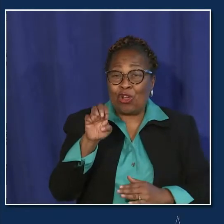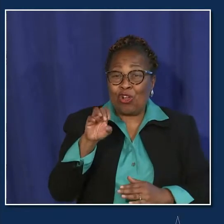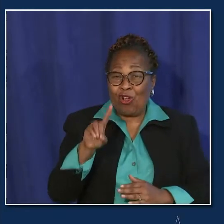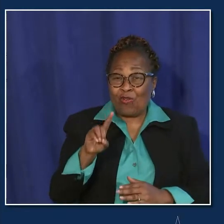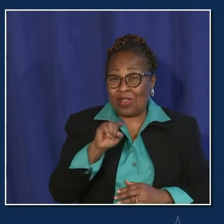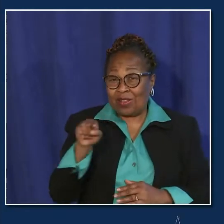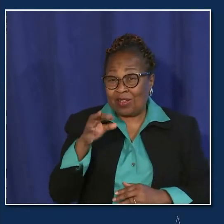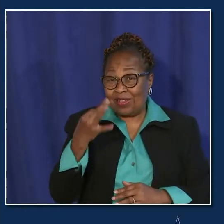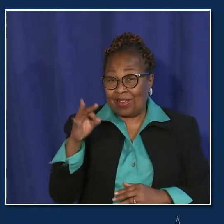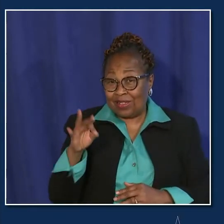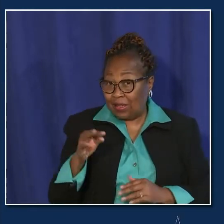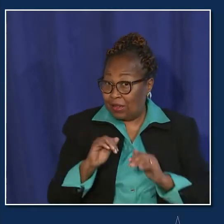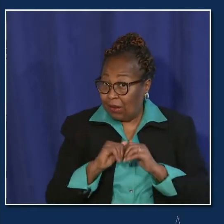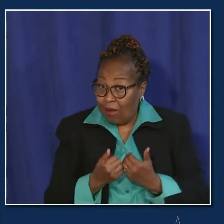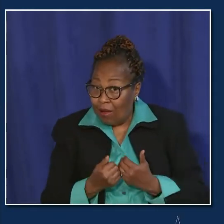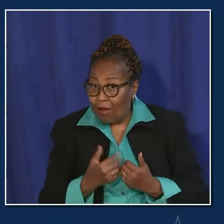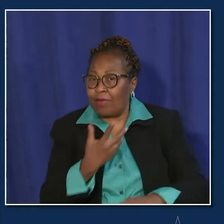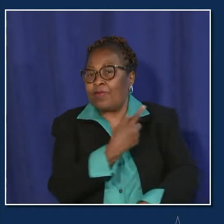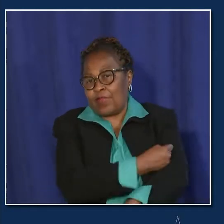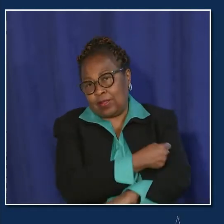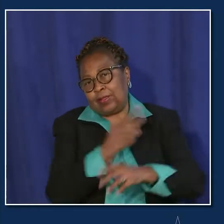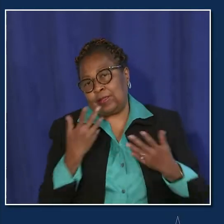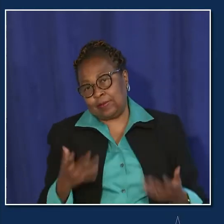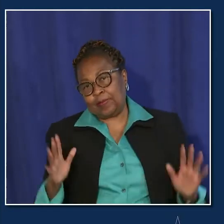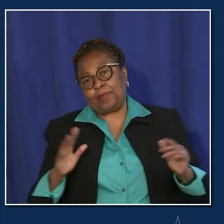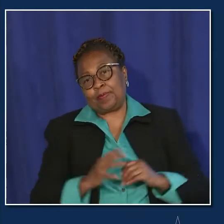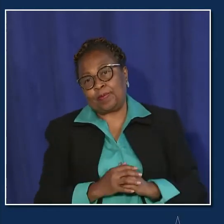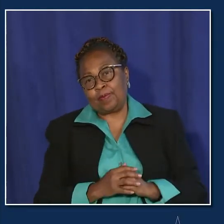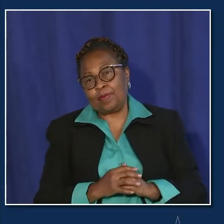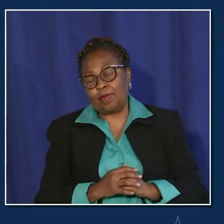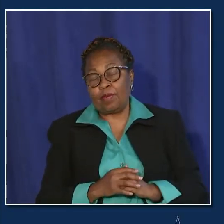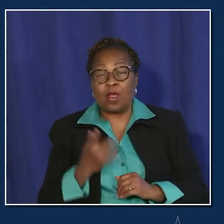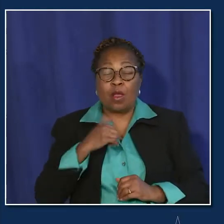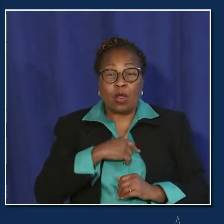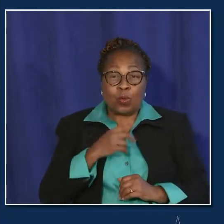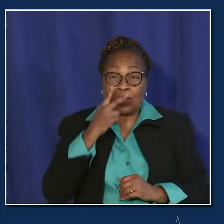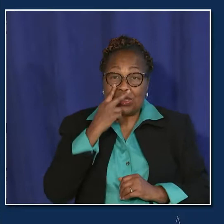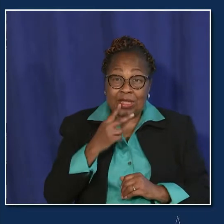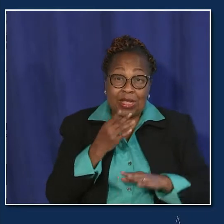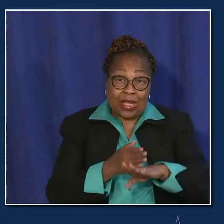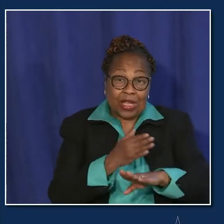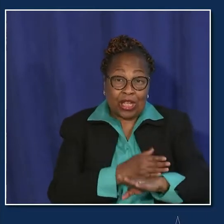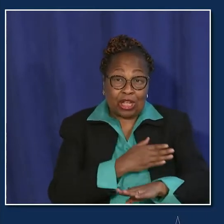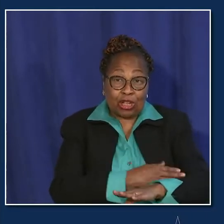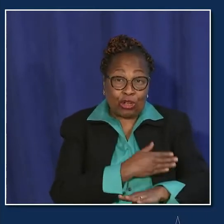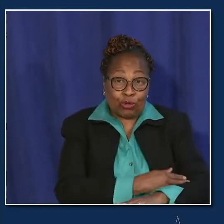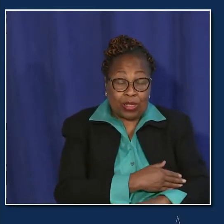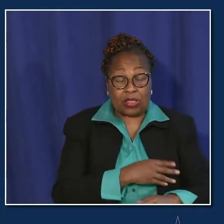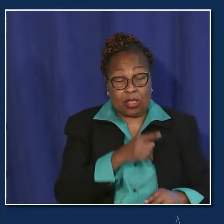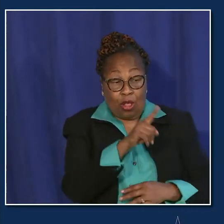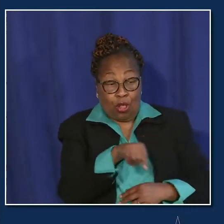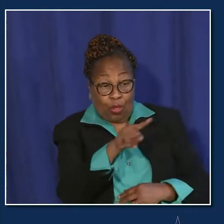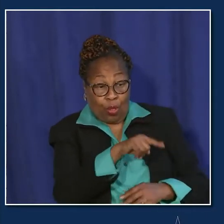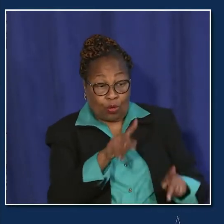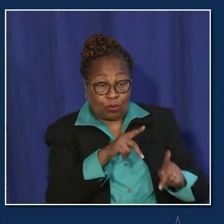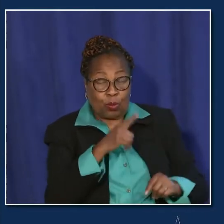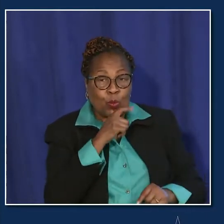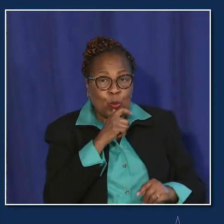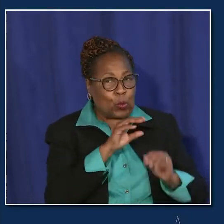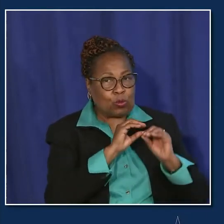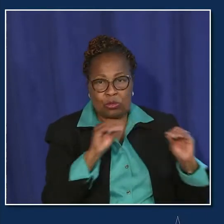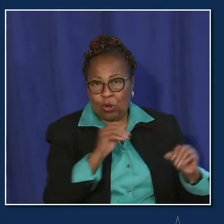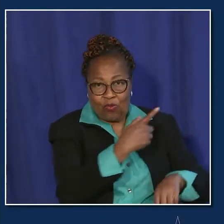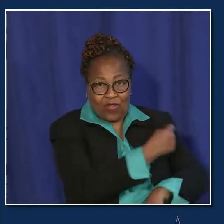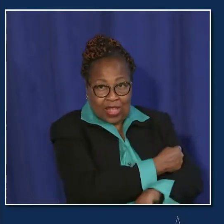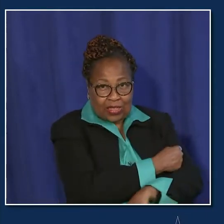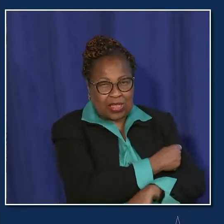vaccinated. Now, we're also beginning to see an increase in transmissions between unvaccinated residents who tend to be under